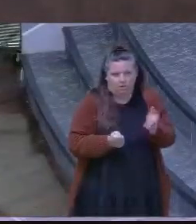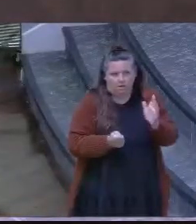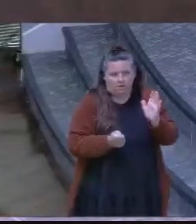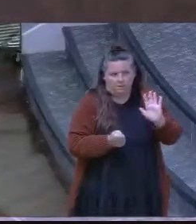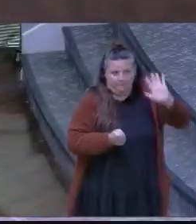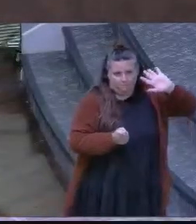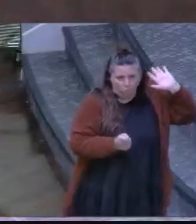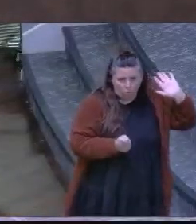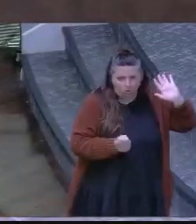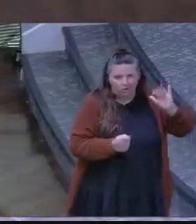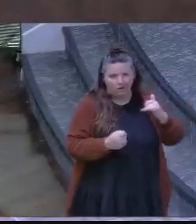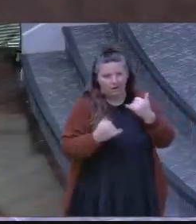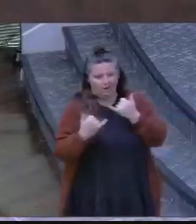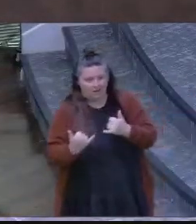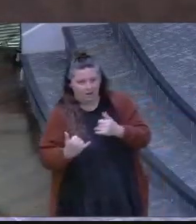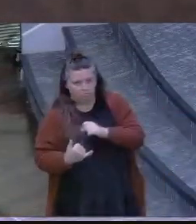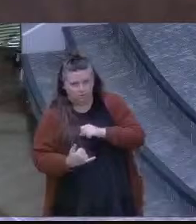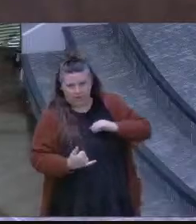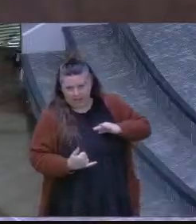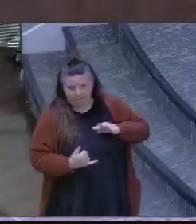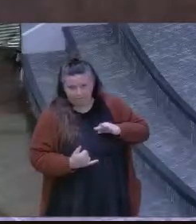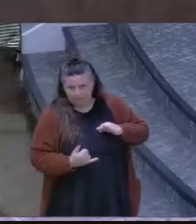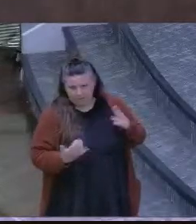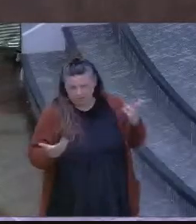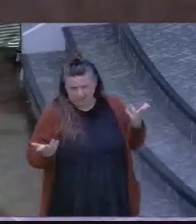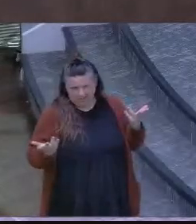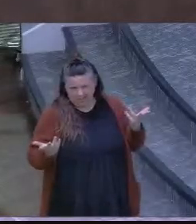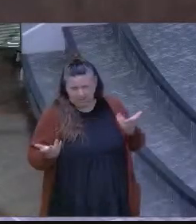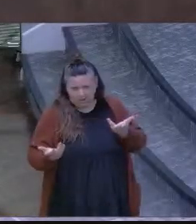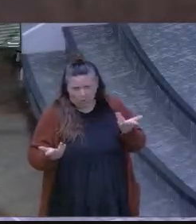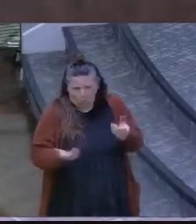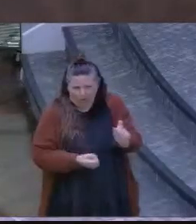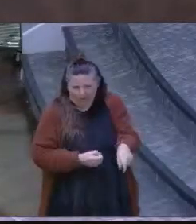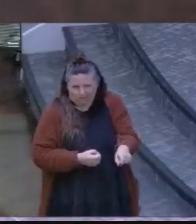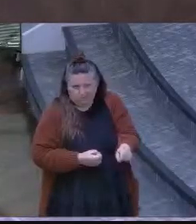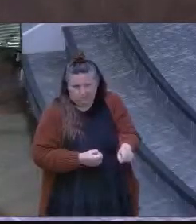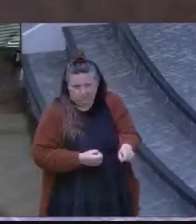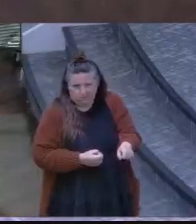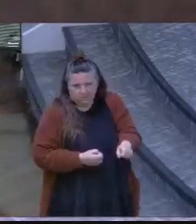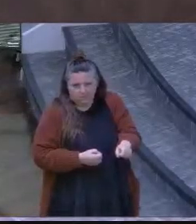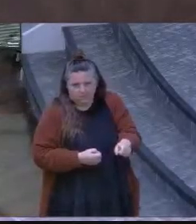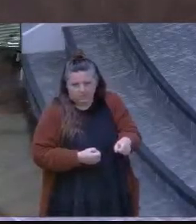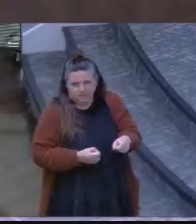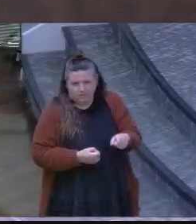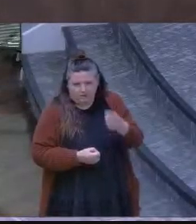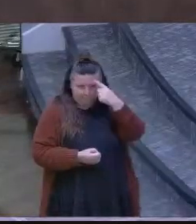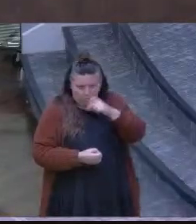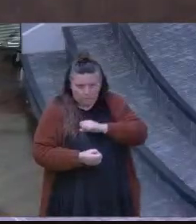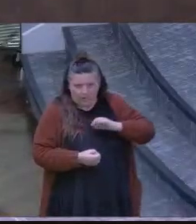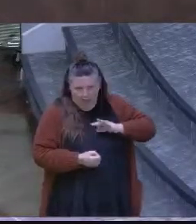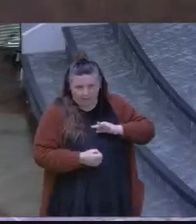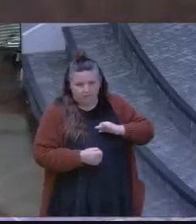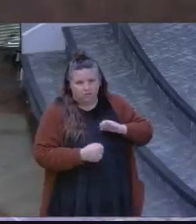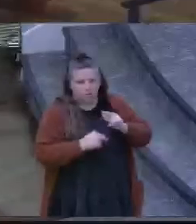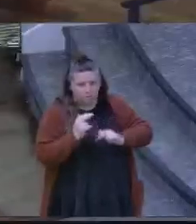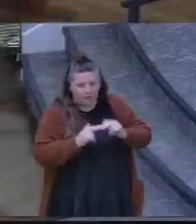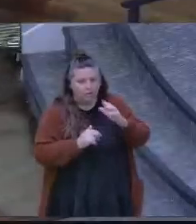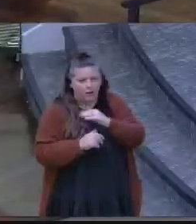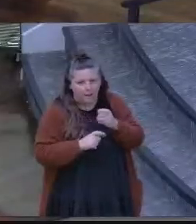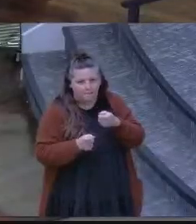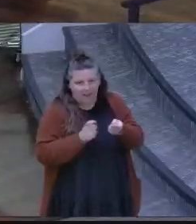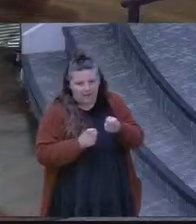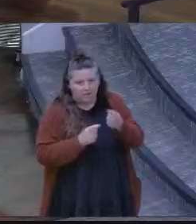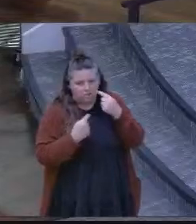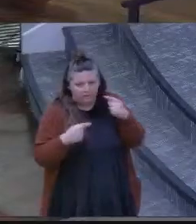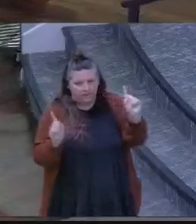Like, what capacity are we talking about to be able to manage a sick leave bank effectively? As we looked into